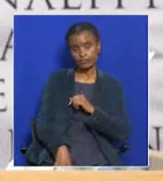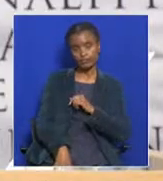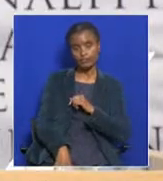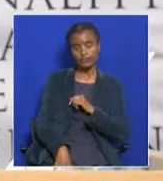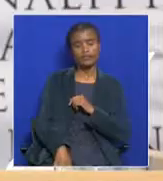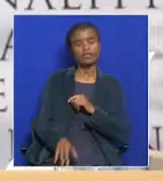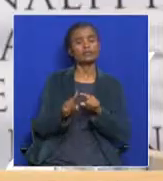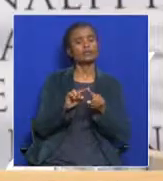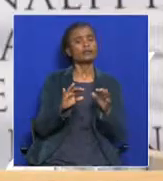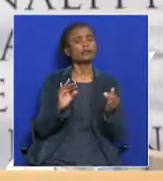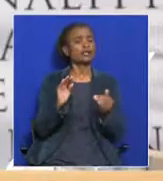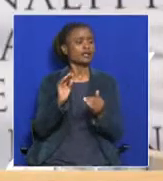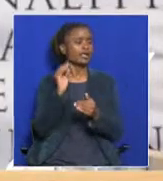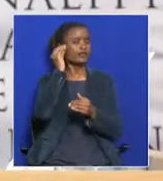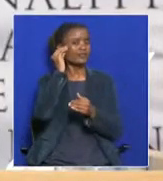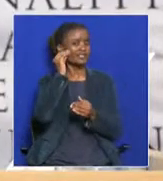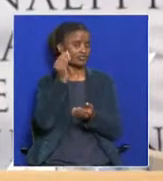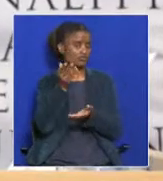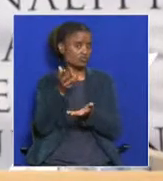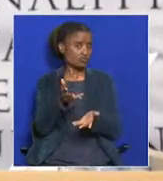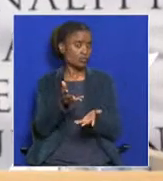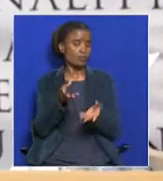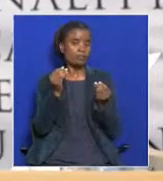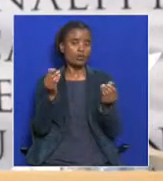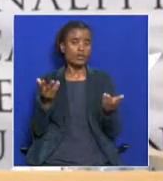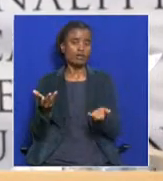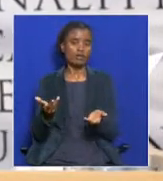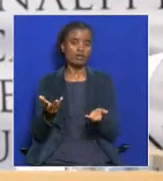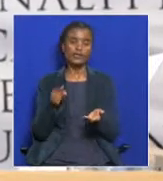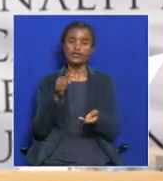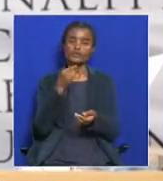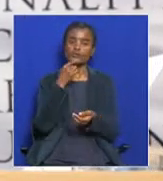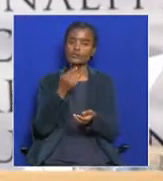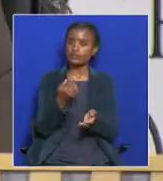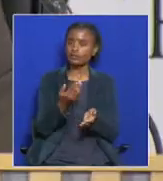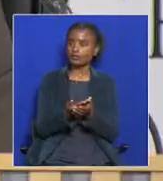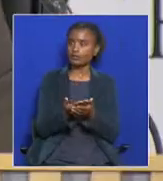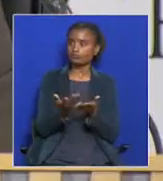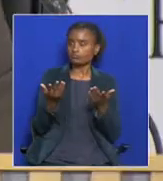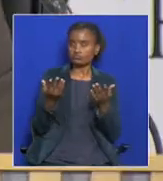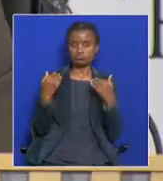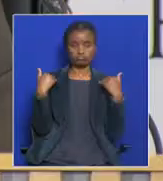notion that you are precluded somehow from making that contact?